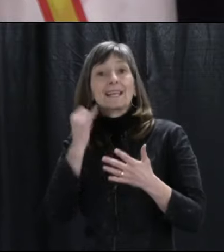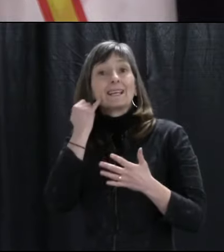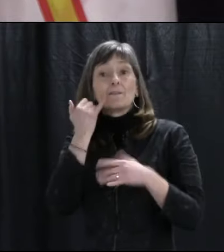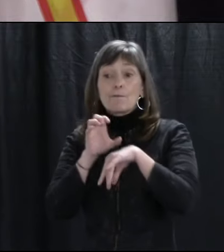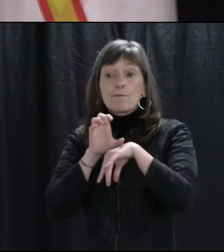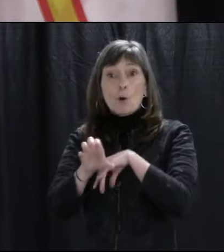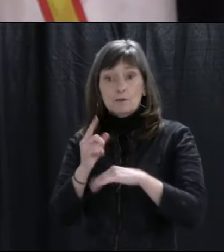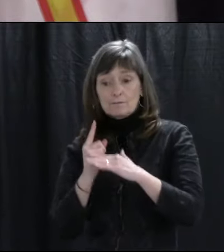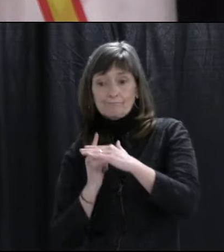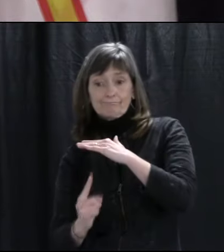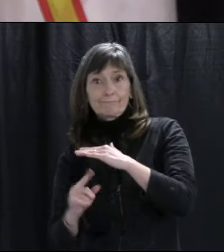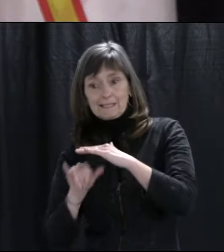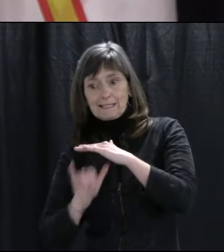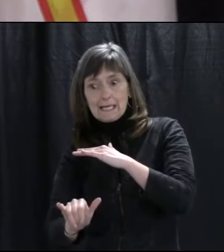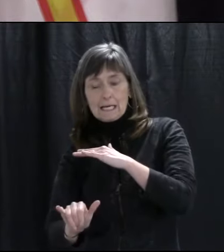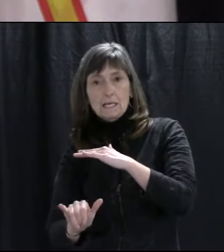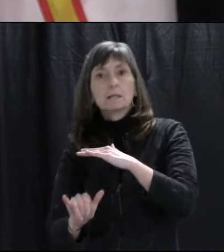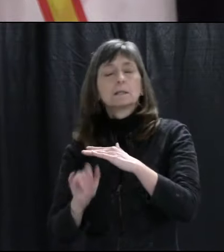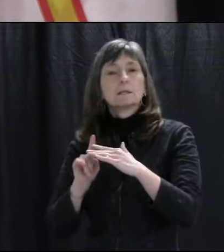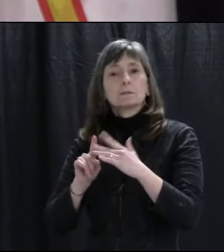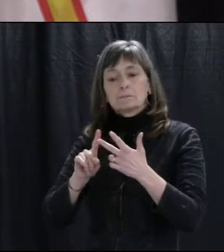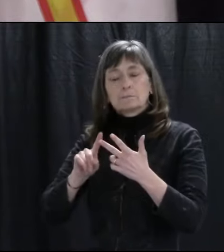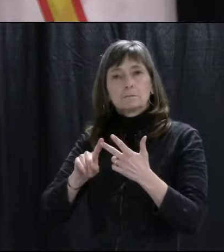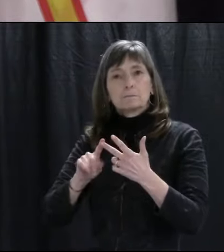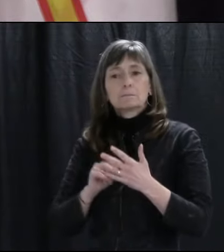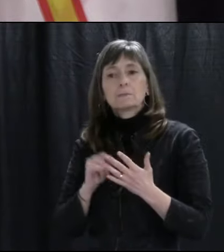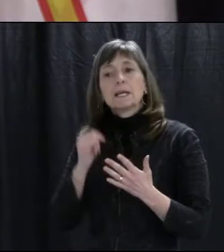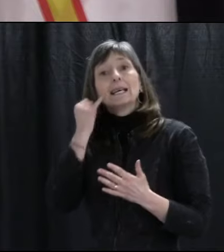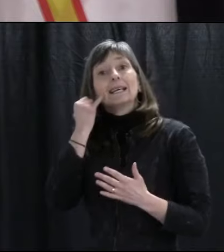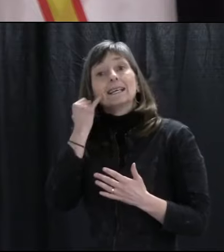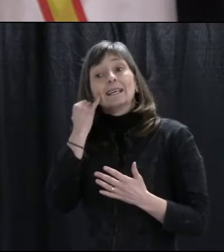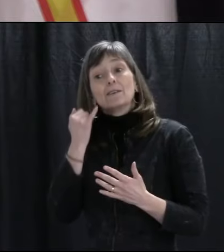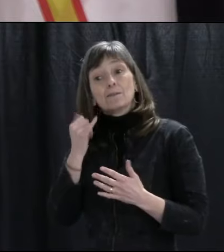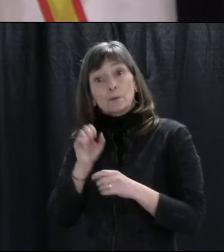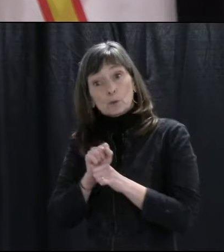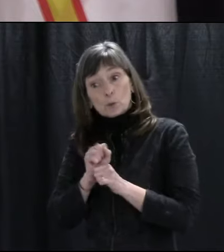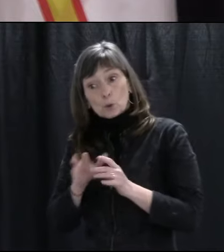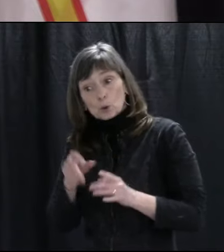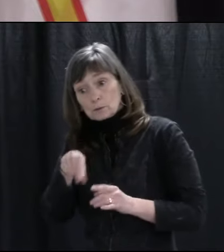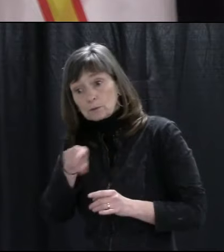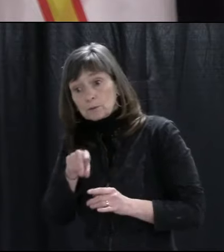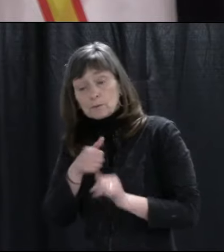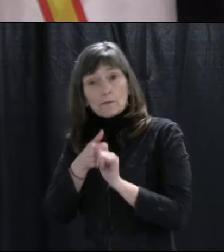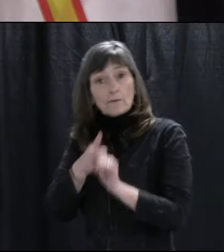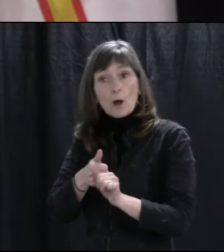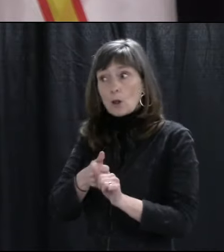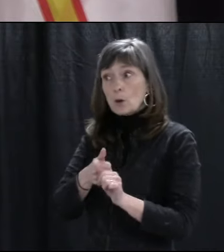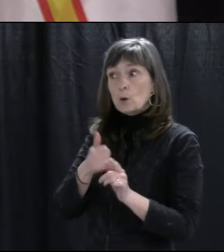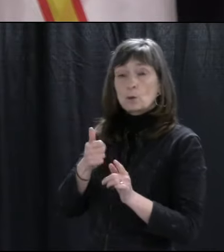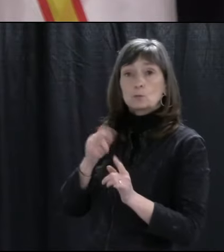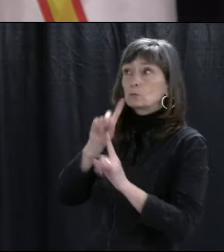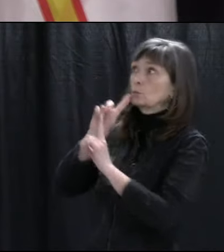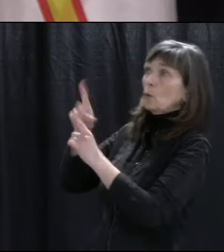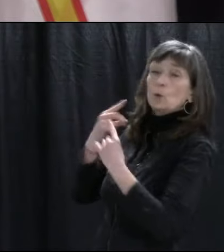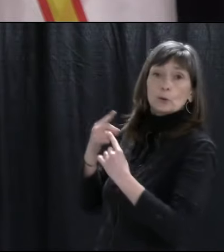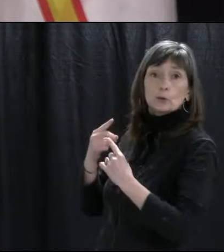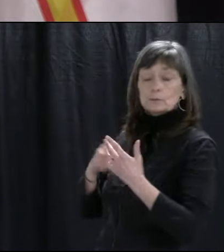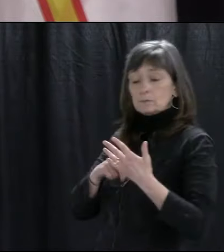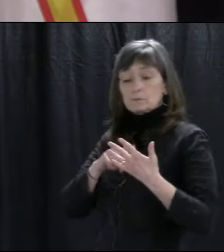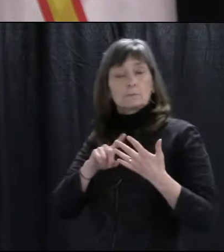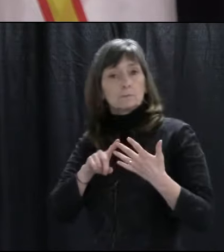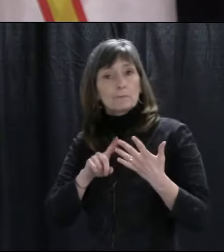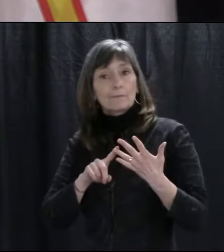to COVID-19, if the employee is acting in accordance with the public health direction, if an employer directs